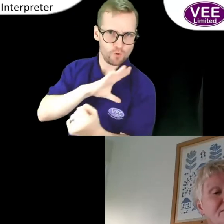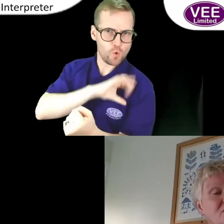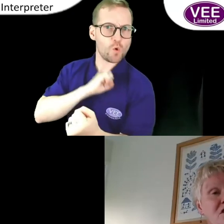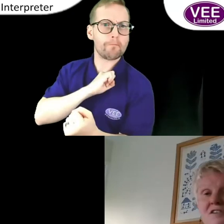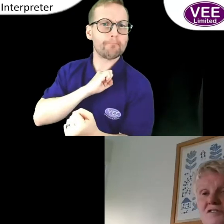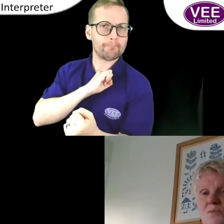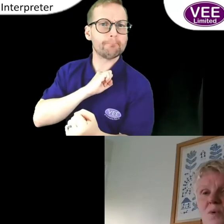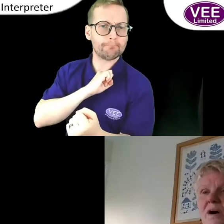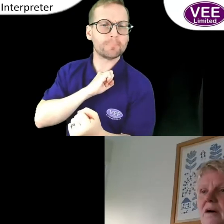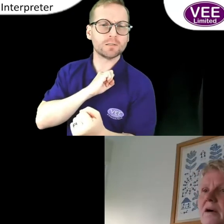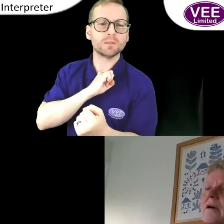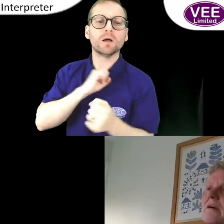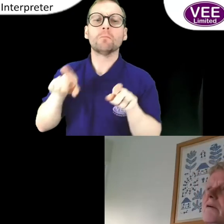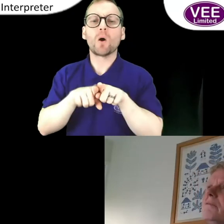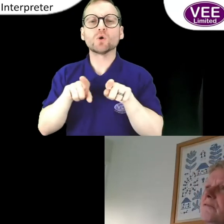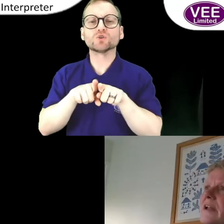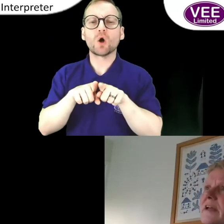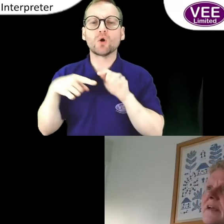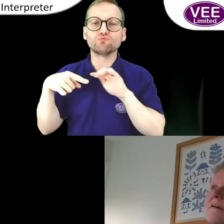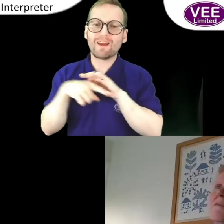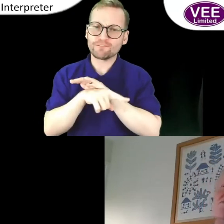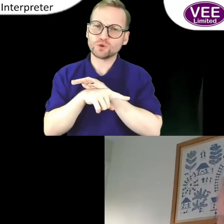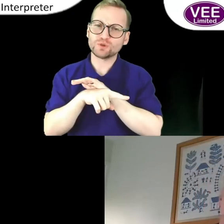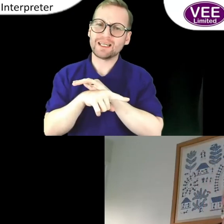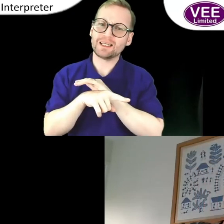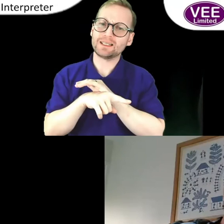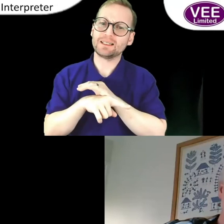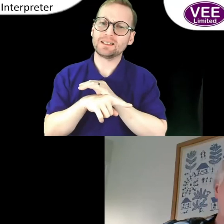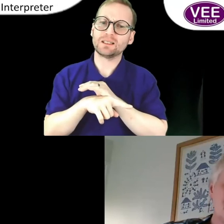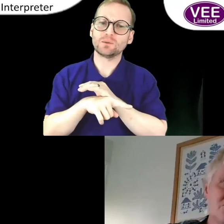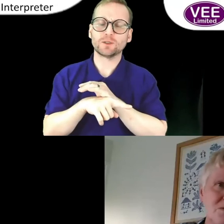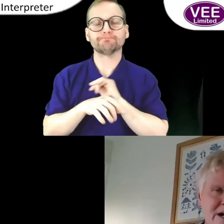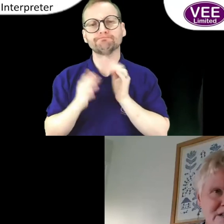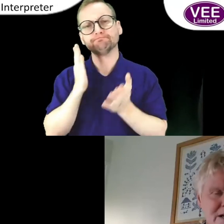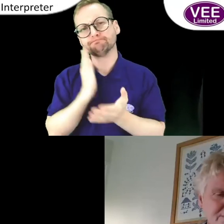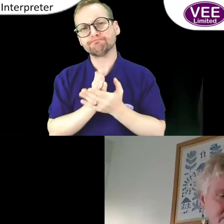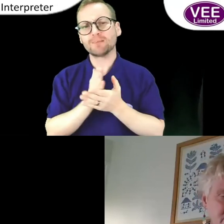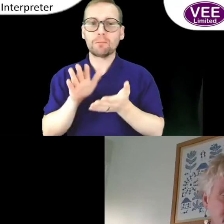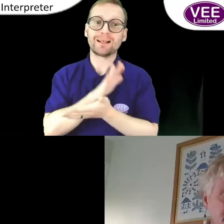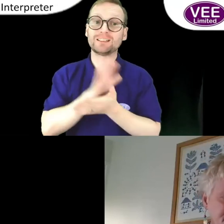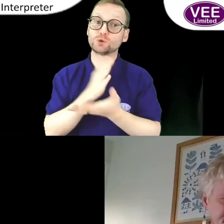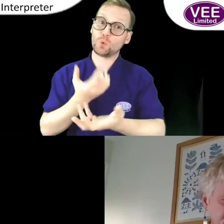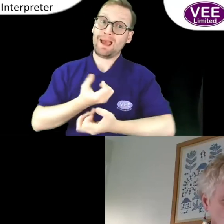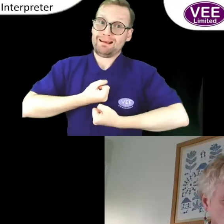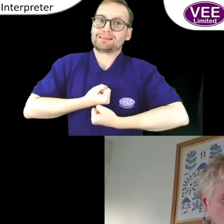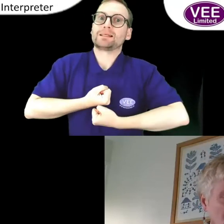the refugees were really terribly pleased to accept these.